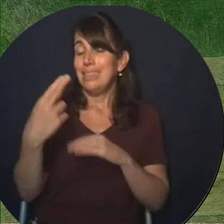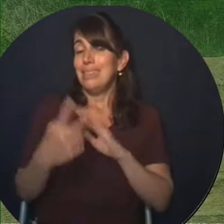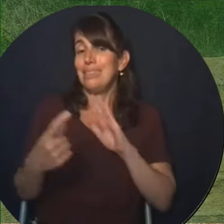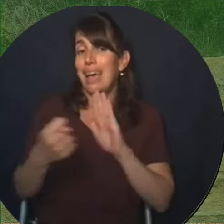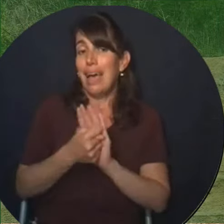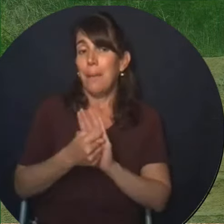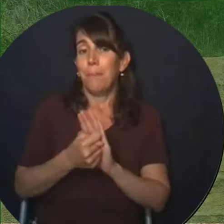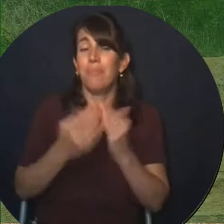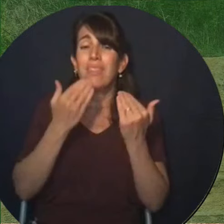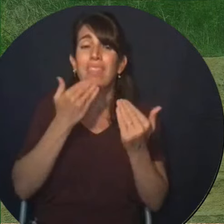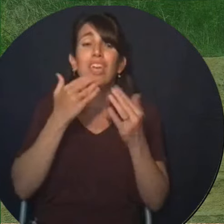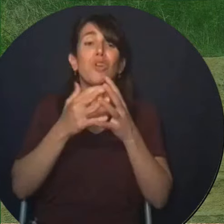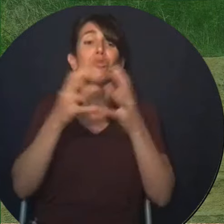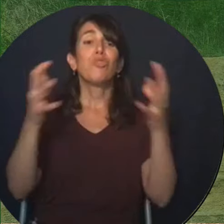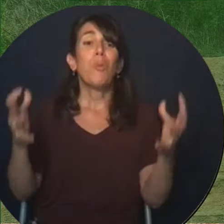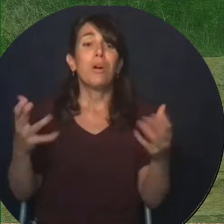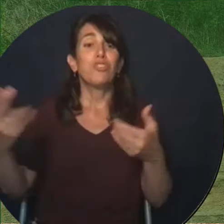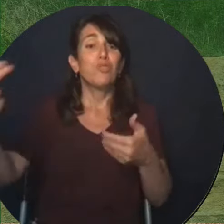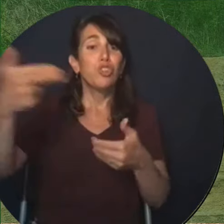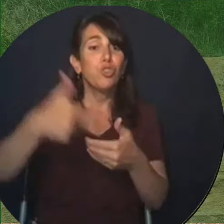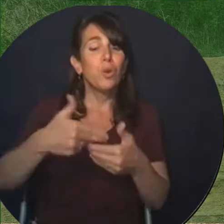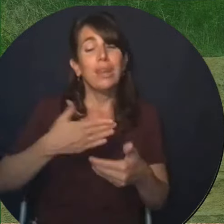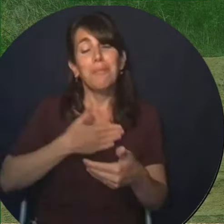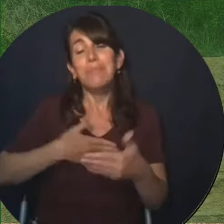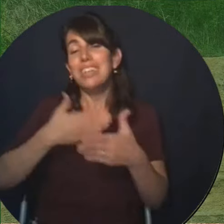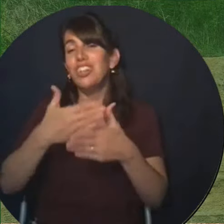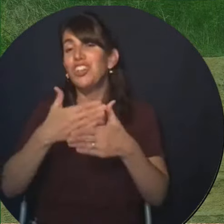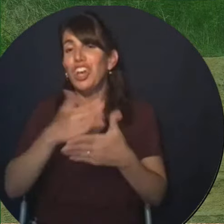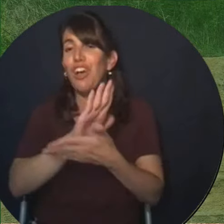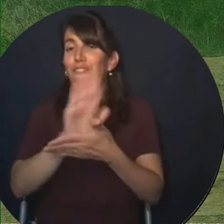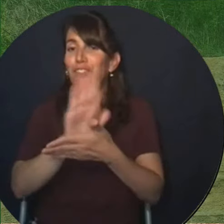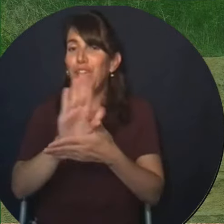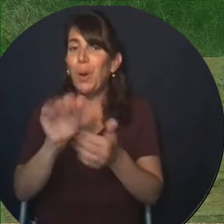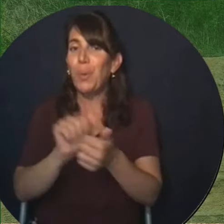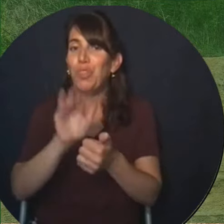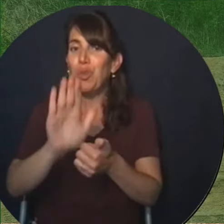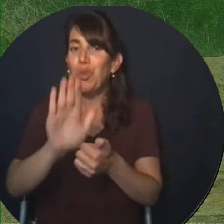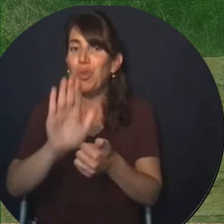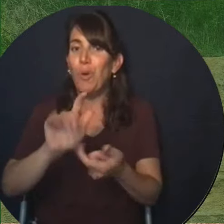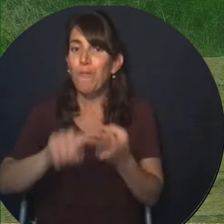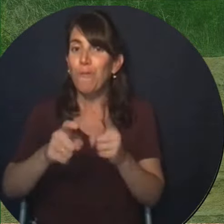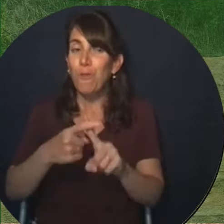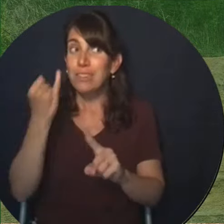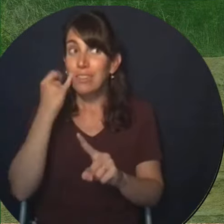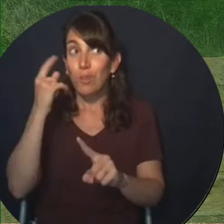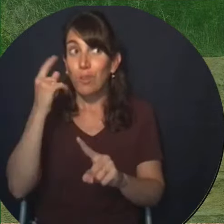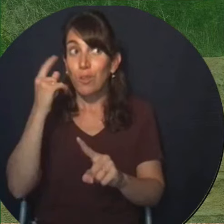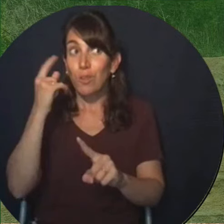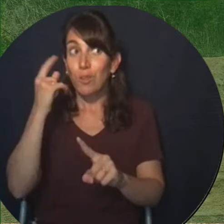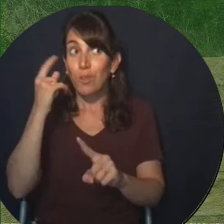Thank you so much for being with us. And please share the video with your friends if you think it would help folks continue the work.